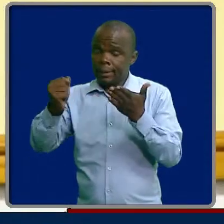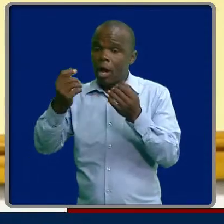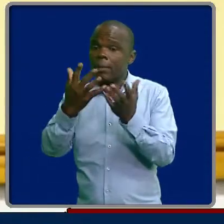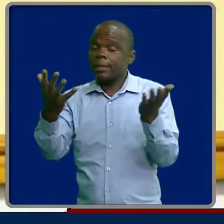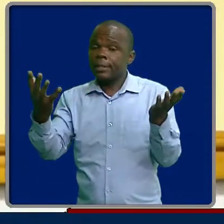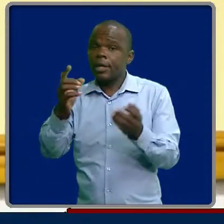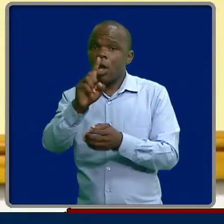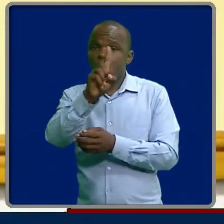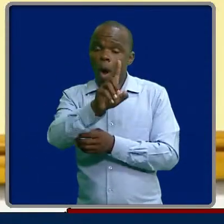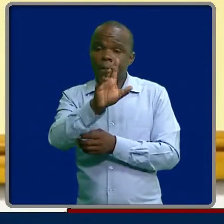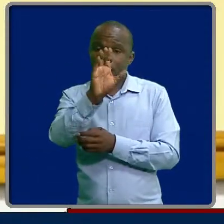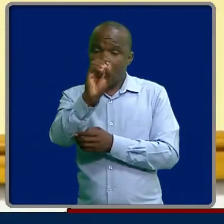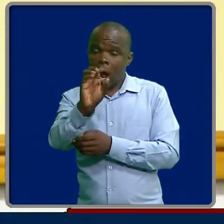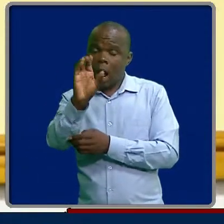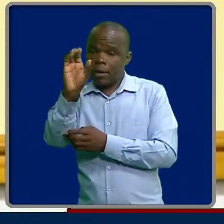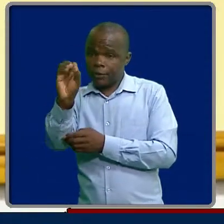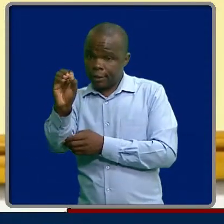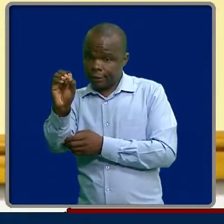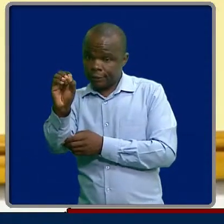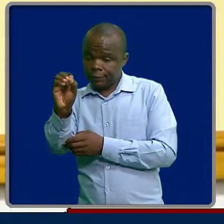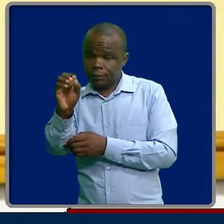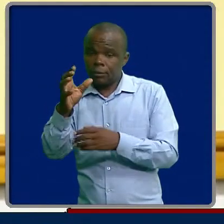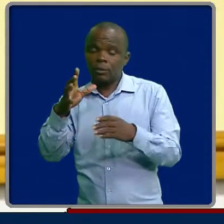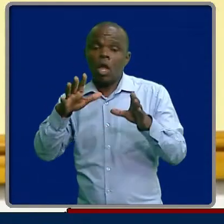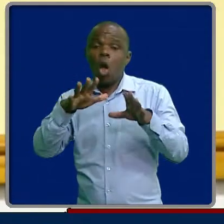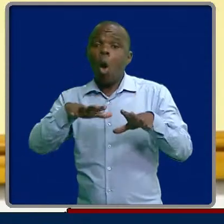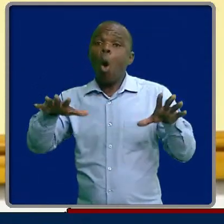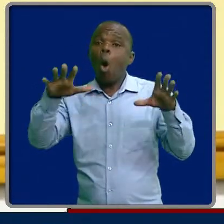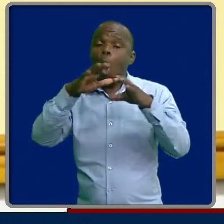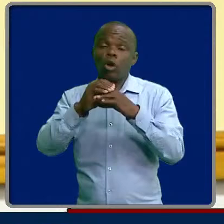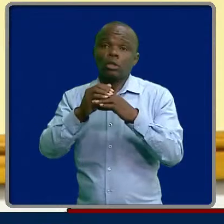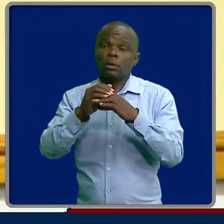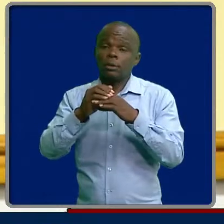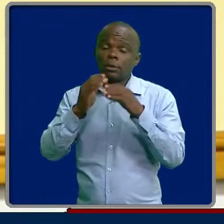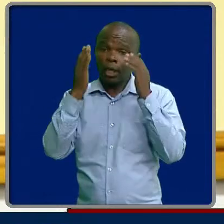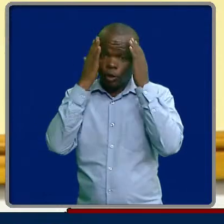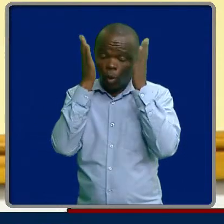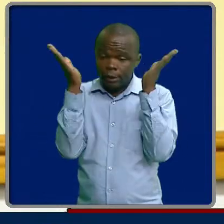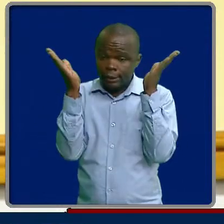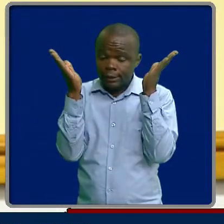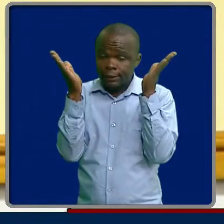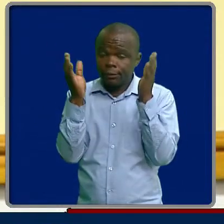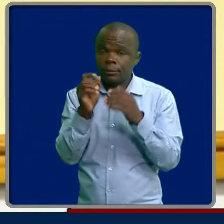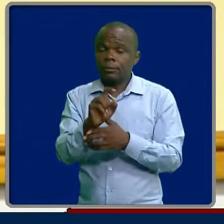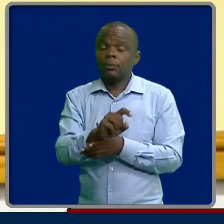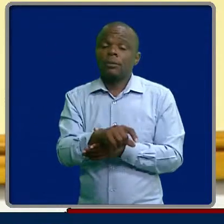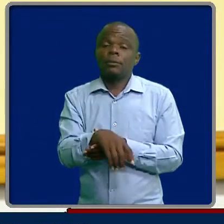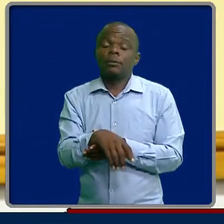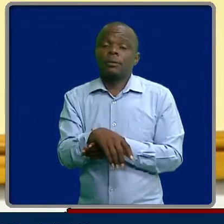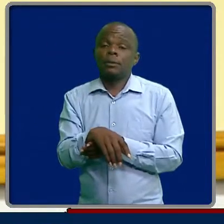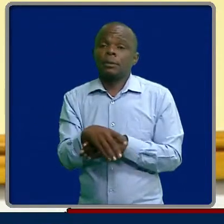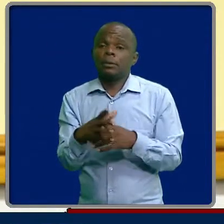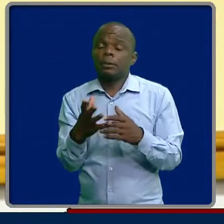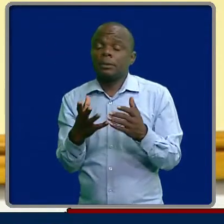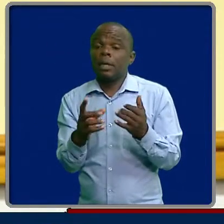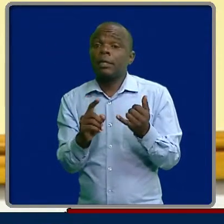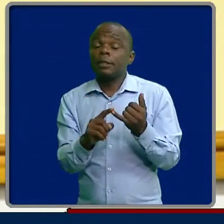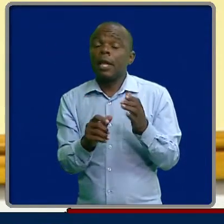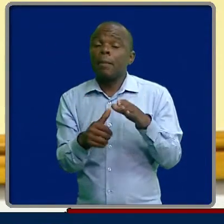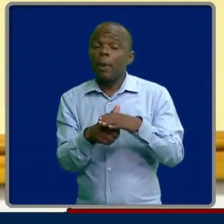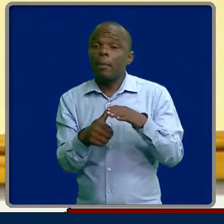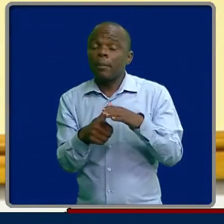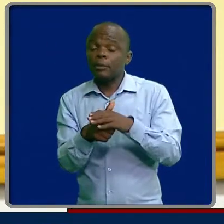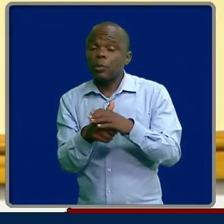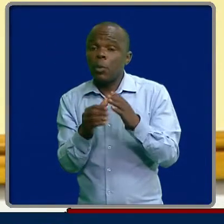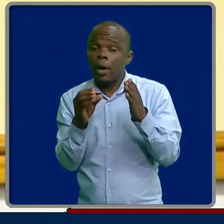100 installations countrywide for small-scale embedded generators. And the comforting part of that is that